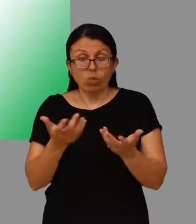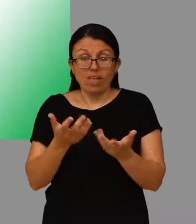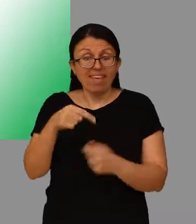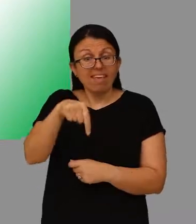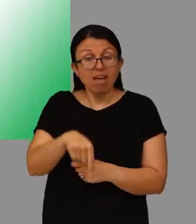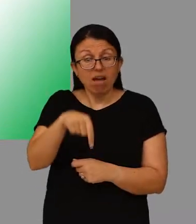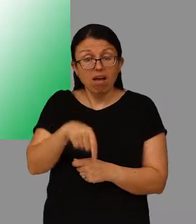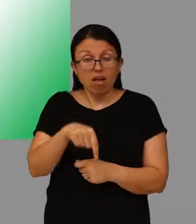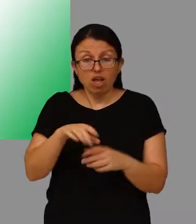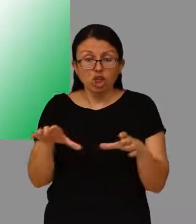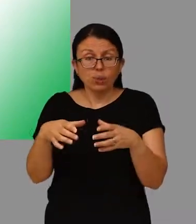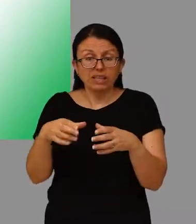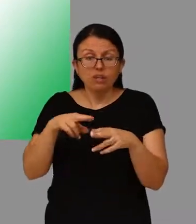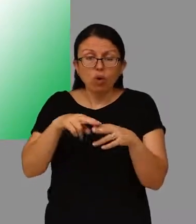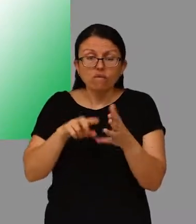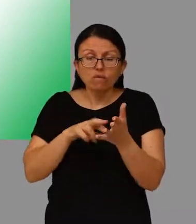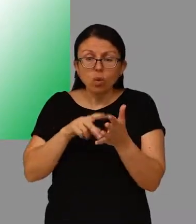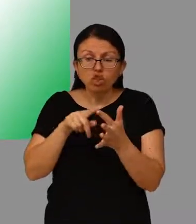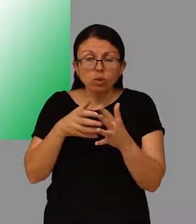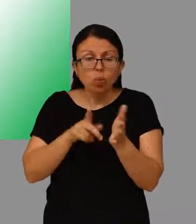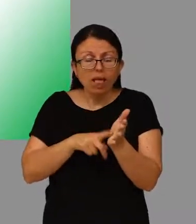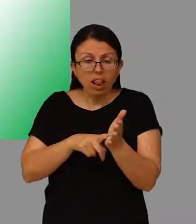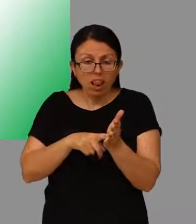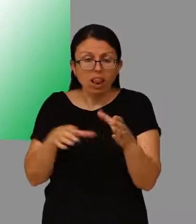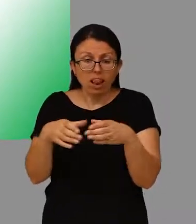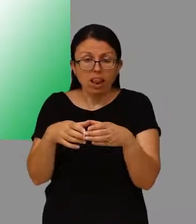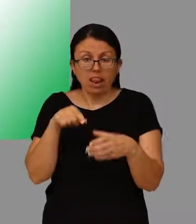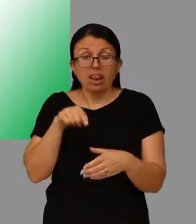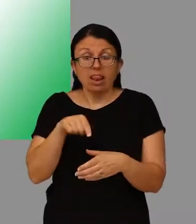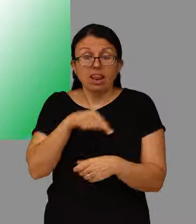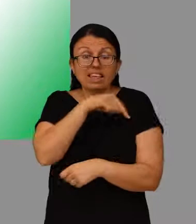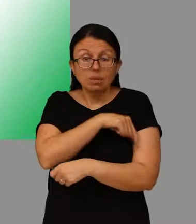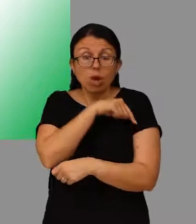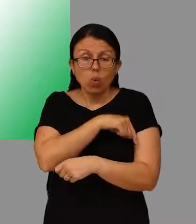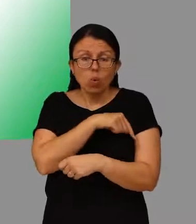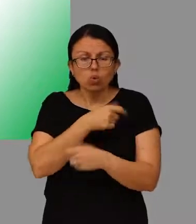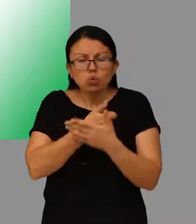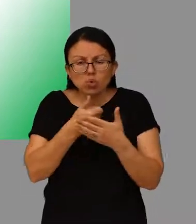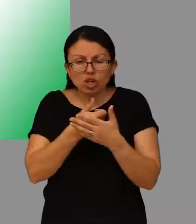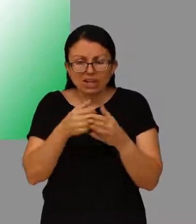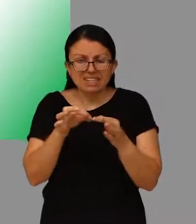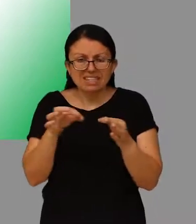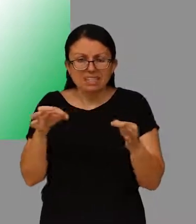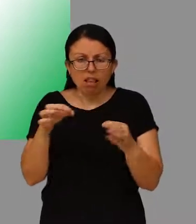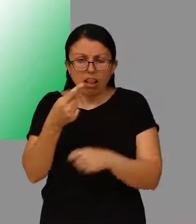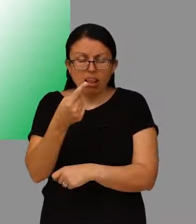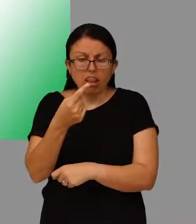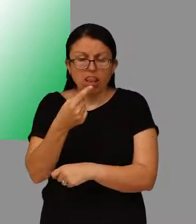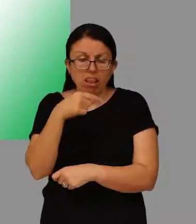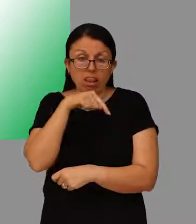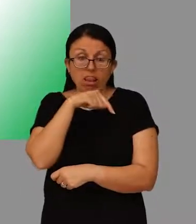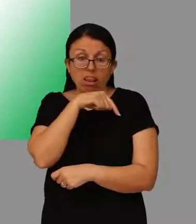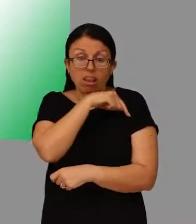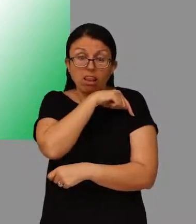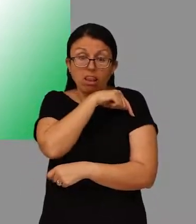here in our day unit, Fortune's Well Day Unit. When you have chemotherapy, it's normally done by inserting